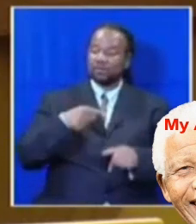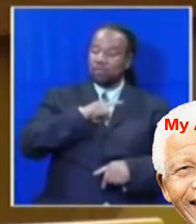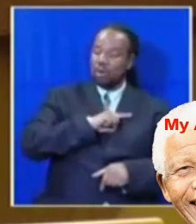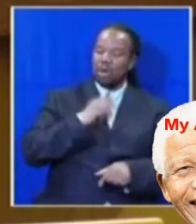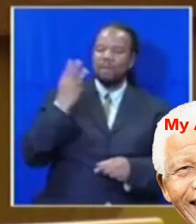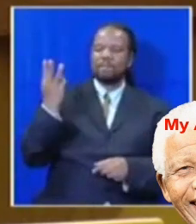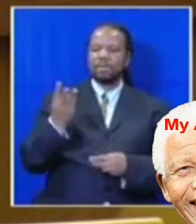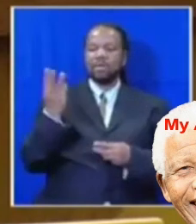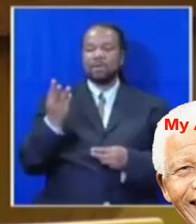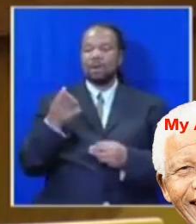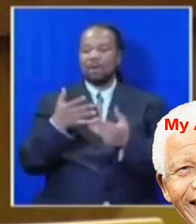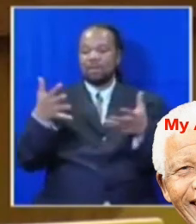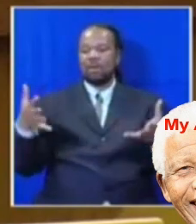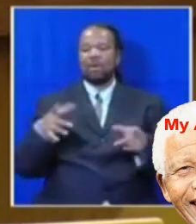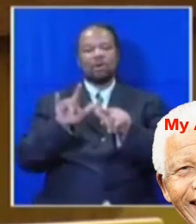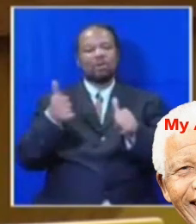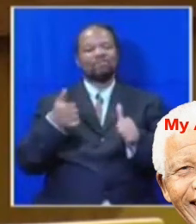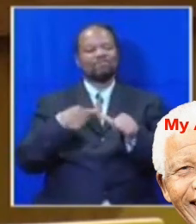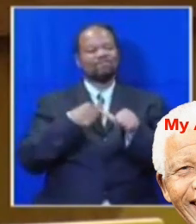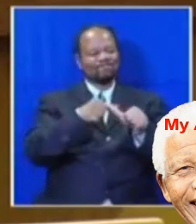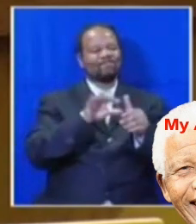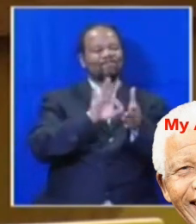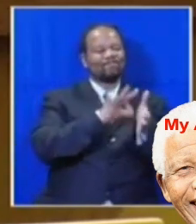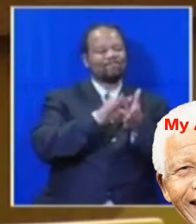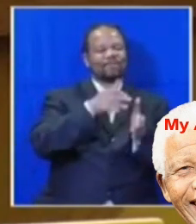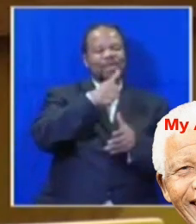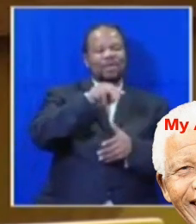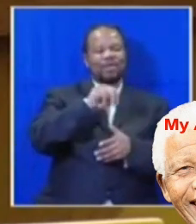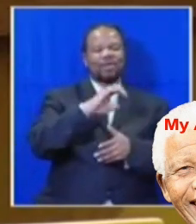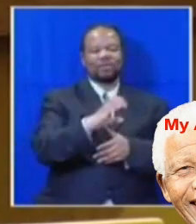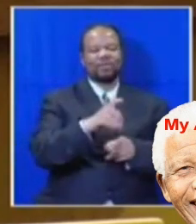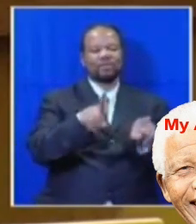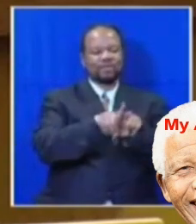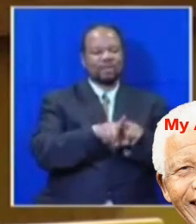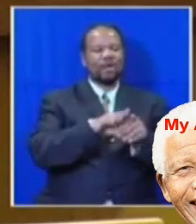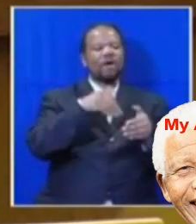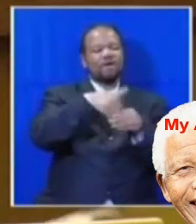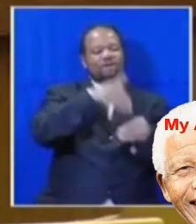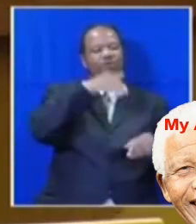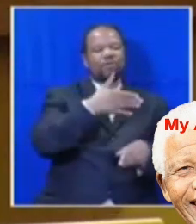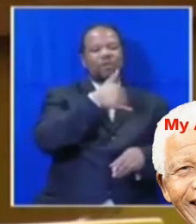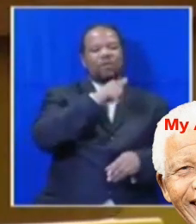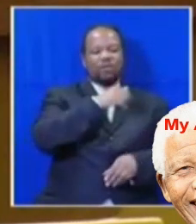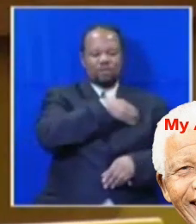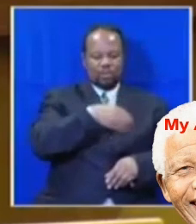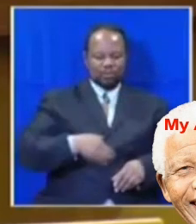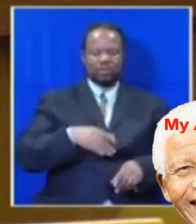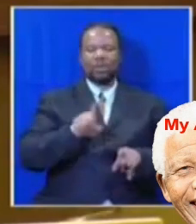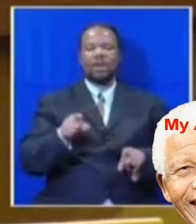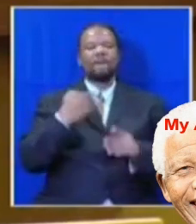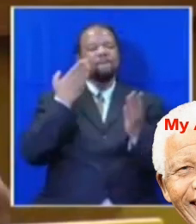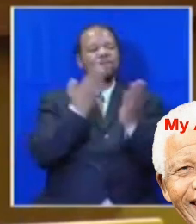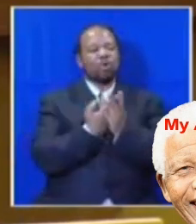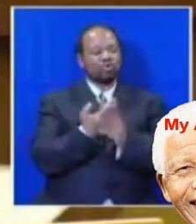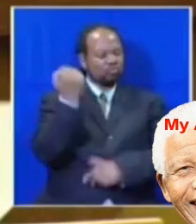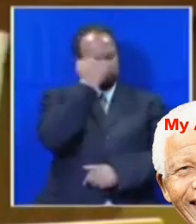will continue to vote for the African National Congress and President Zuma. We reject this motion with the